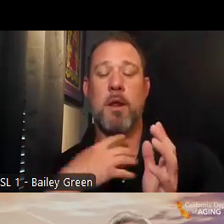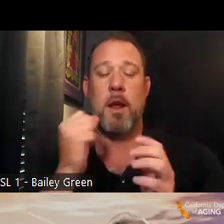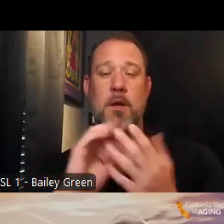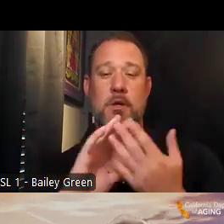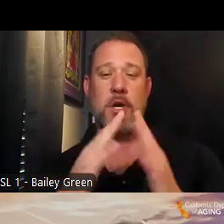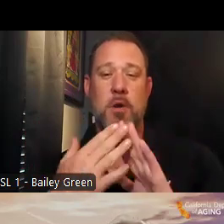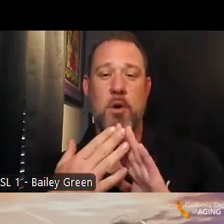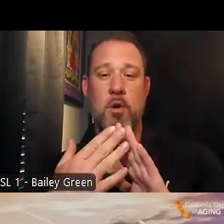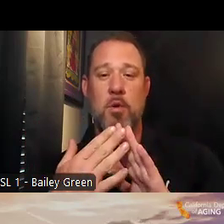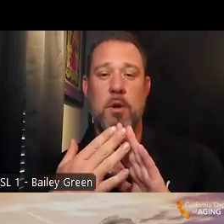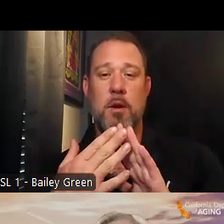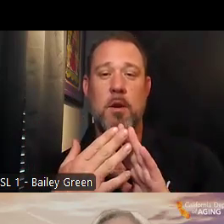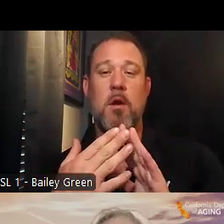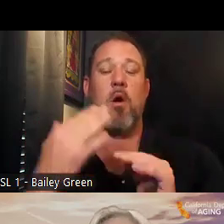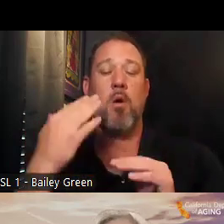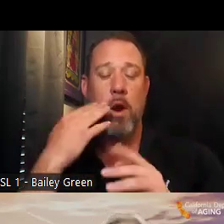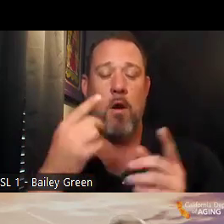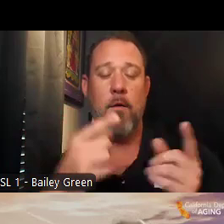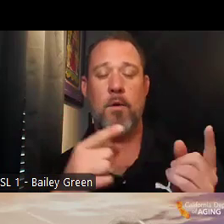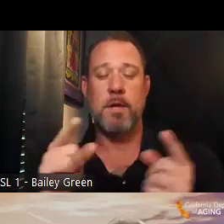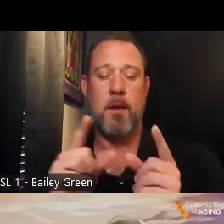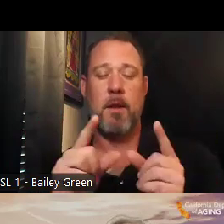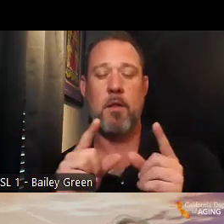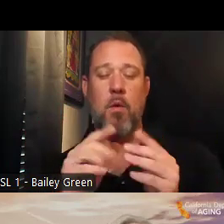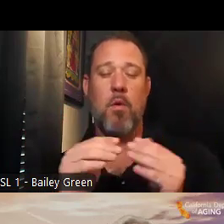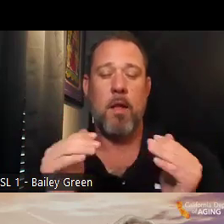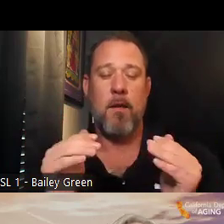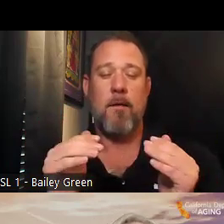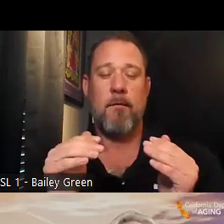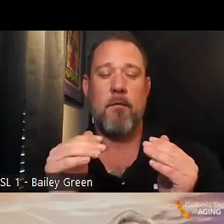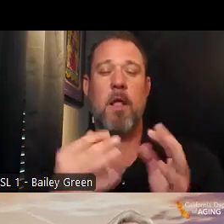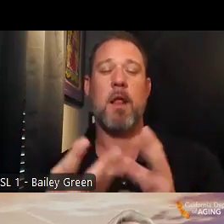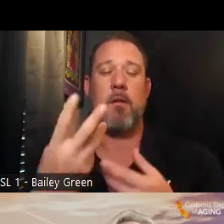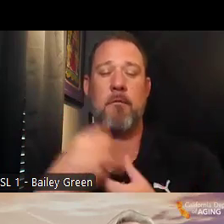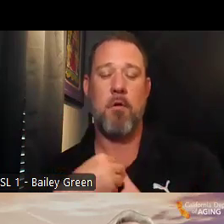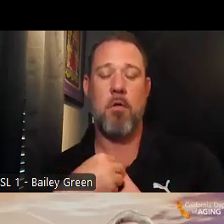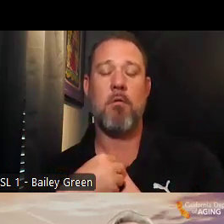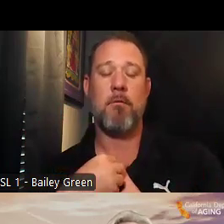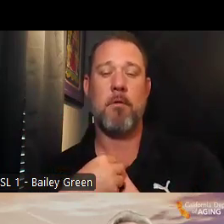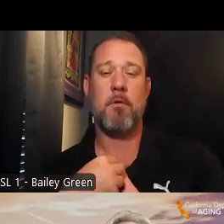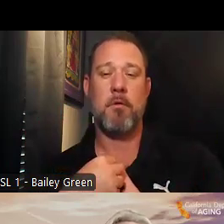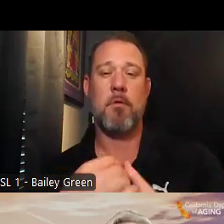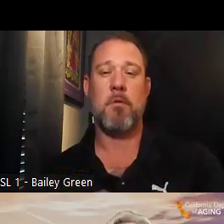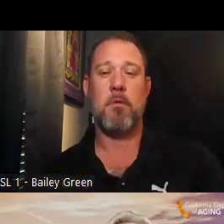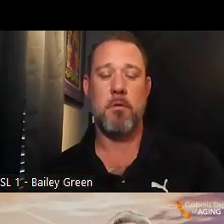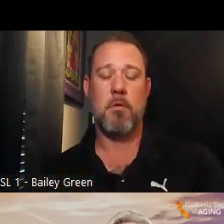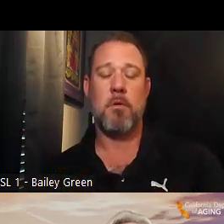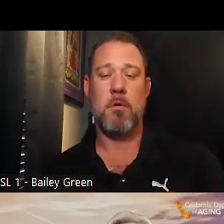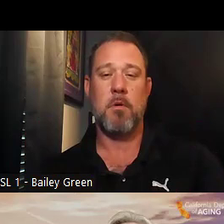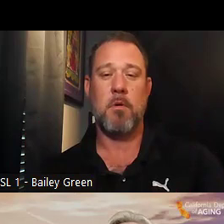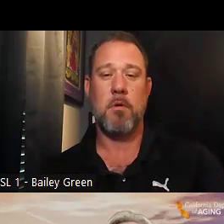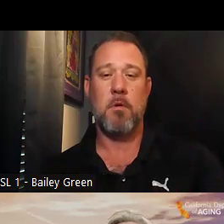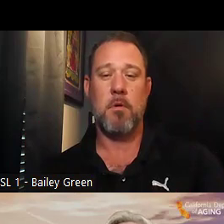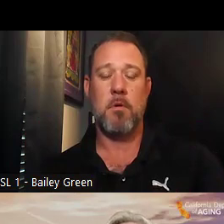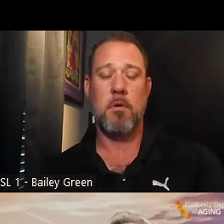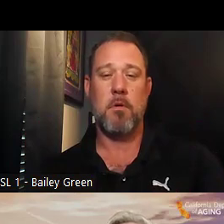community are aware of what's happening at the local level and involved. So as